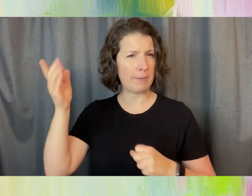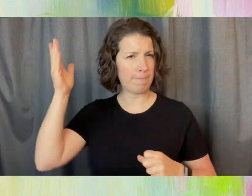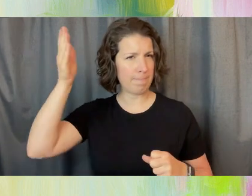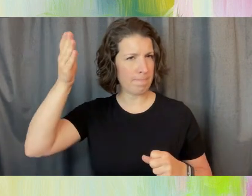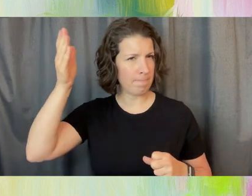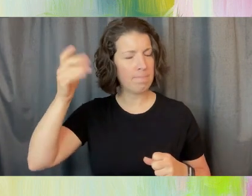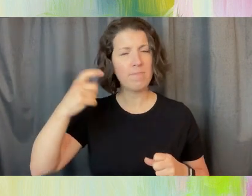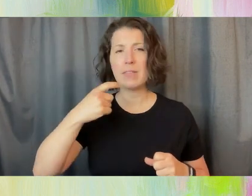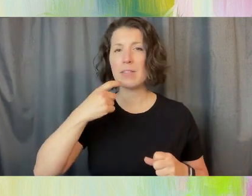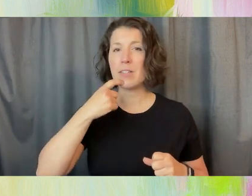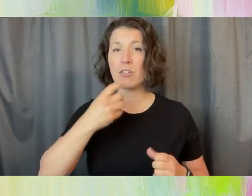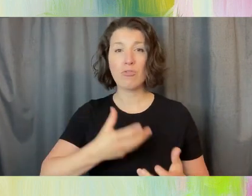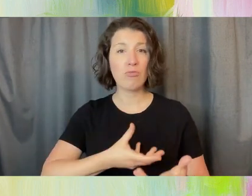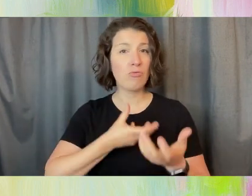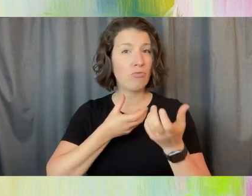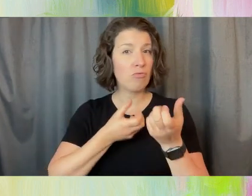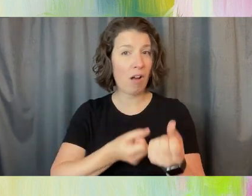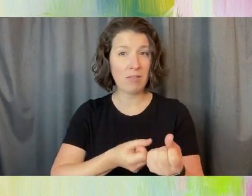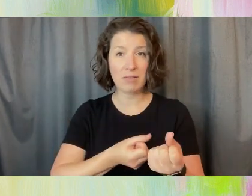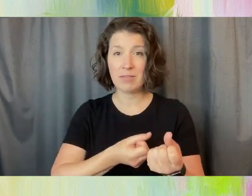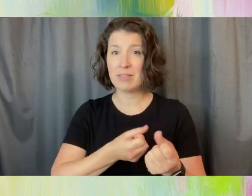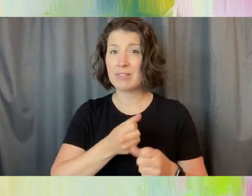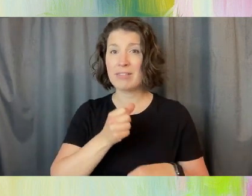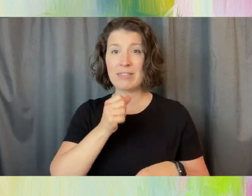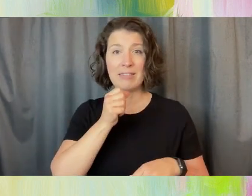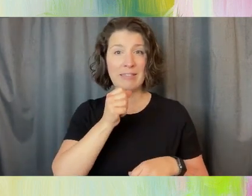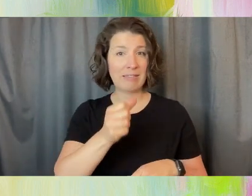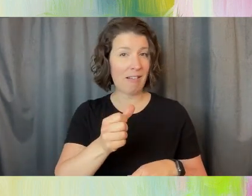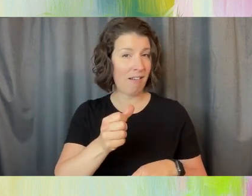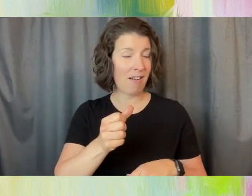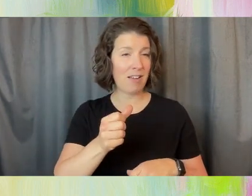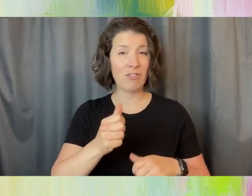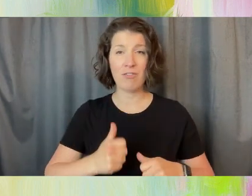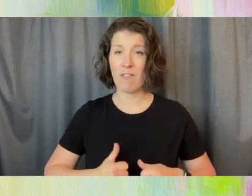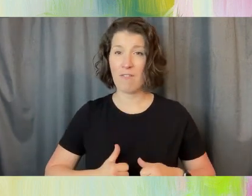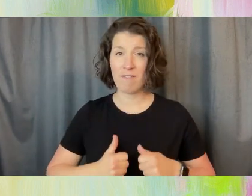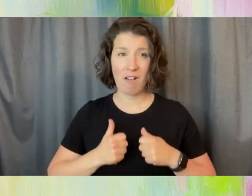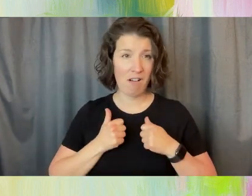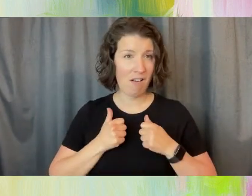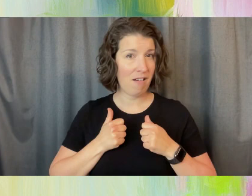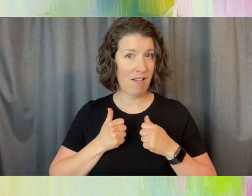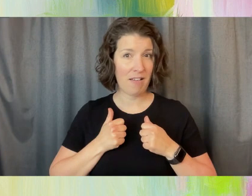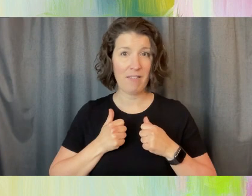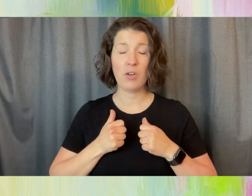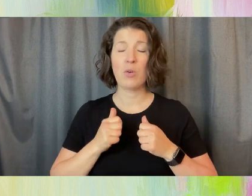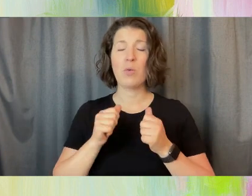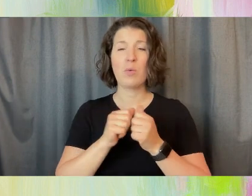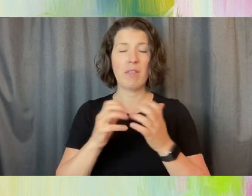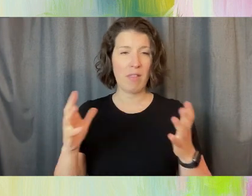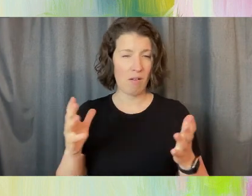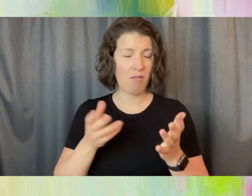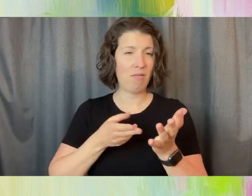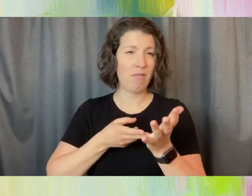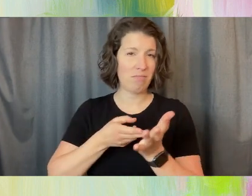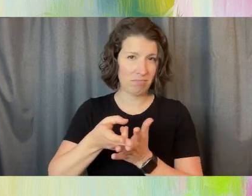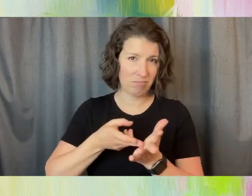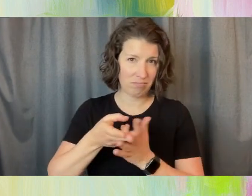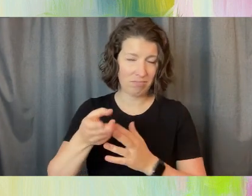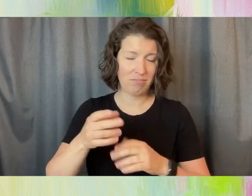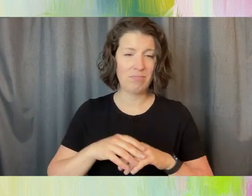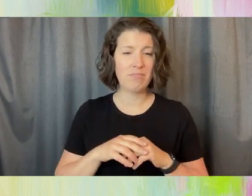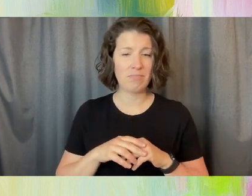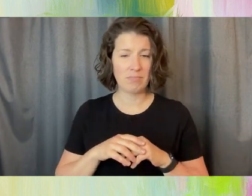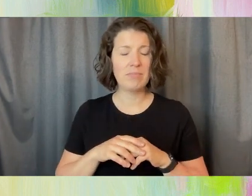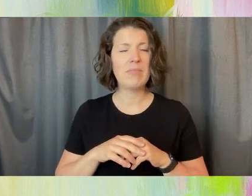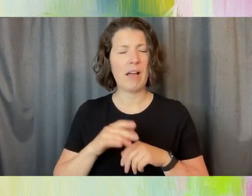survive inauthenticity. And I think you'll see that notion of really authentic partnerships and as opposed